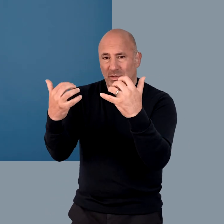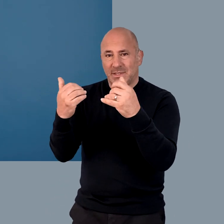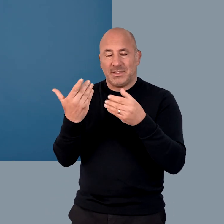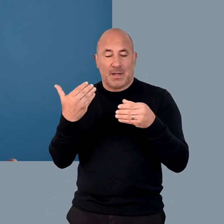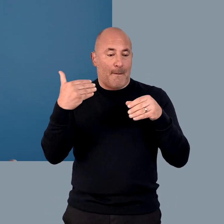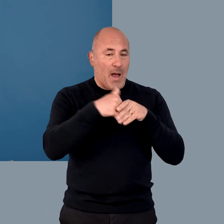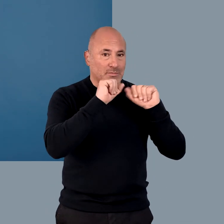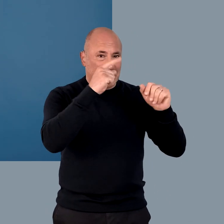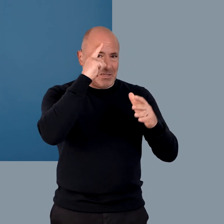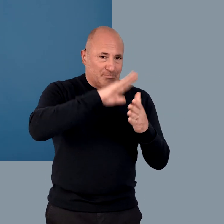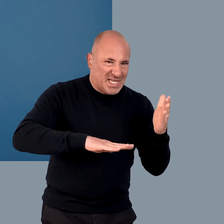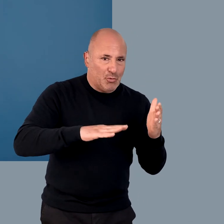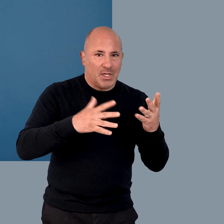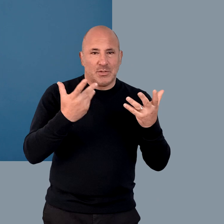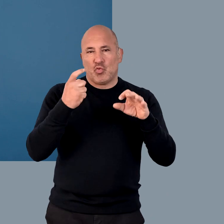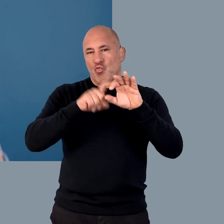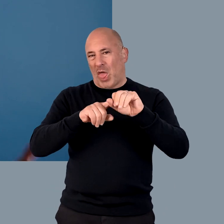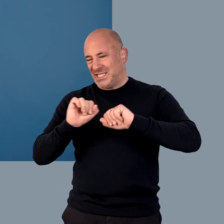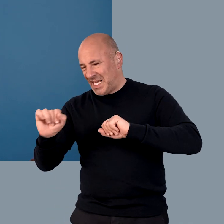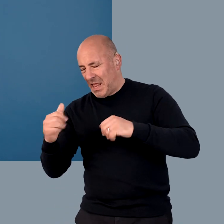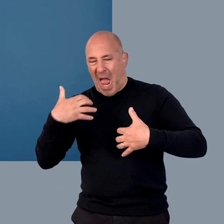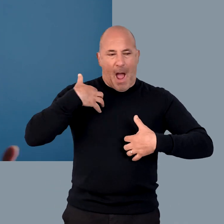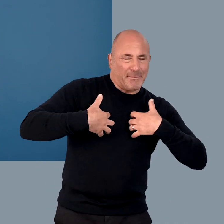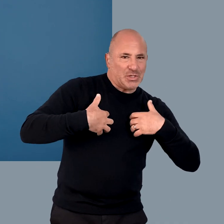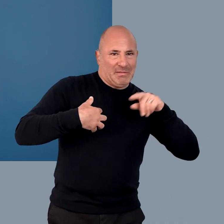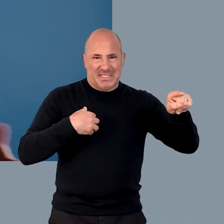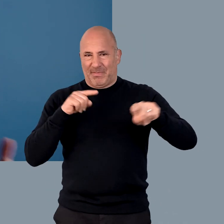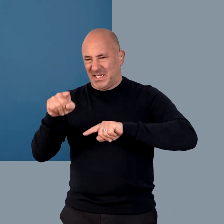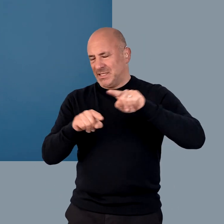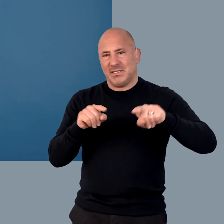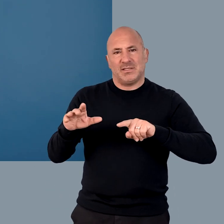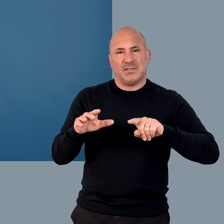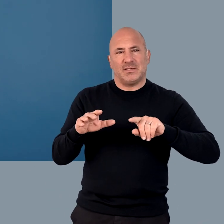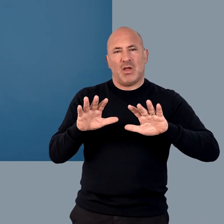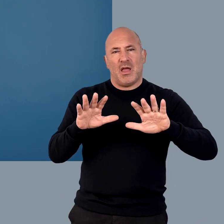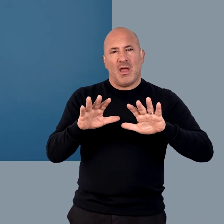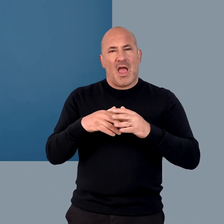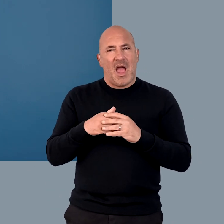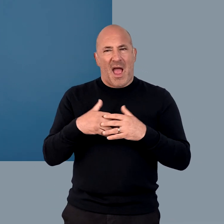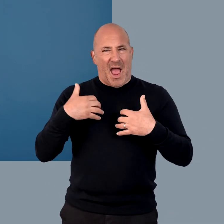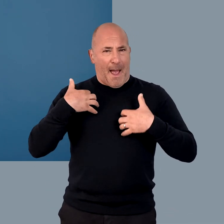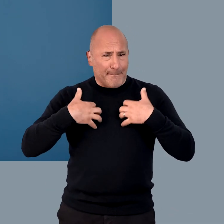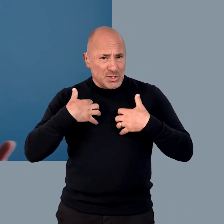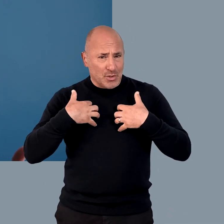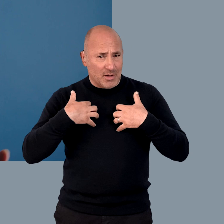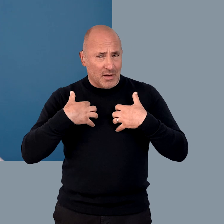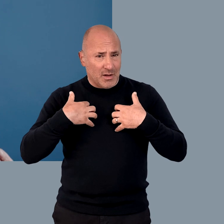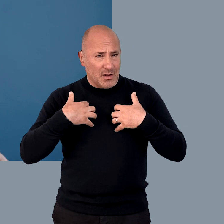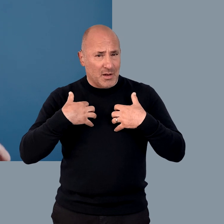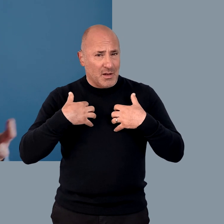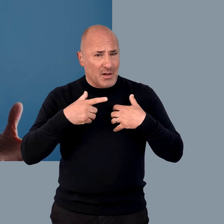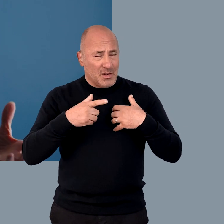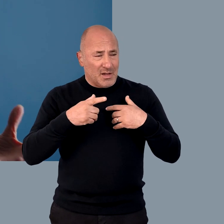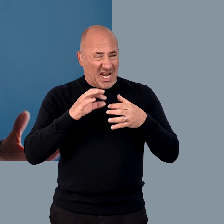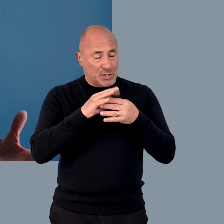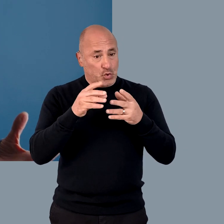the audience or participant experience and the quality of that, and the ambition,